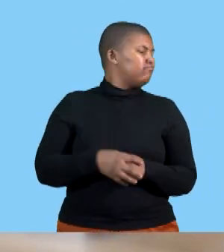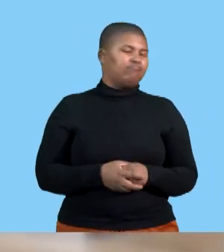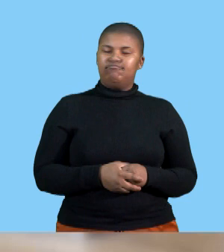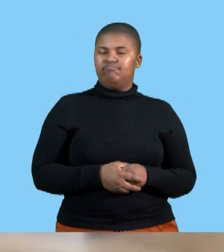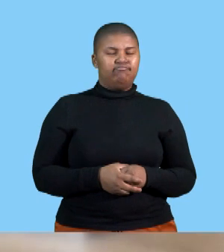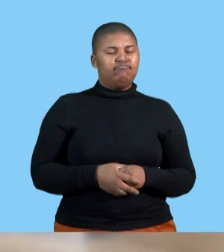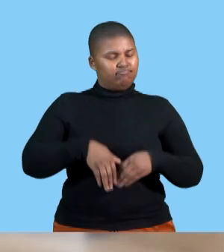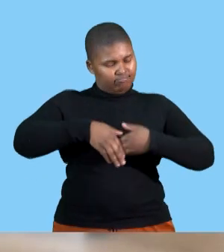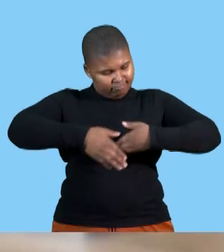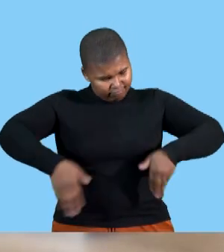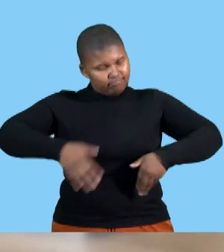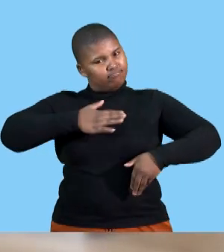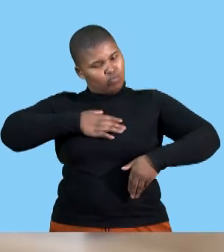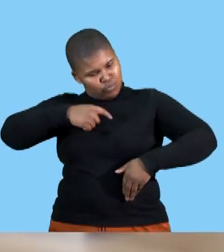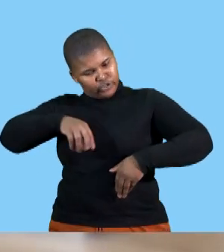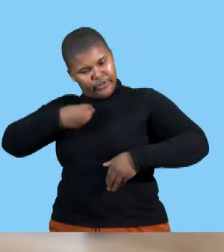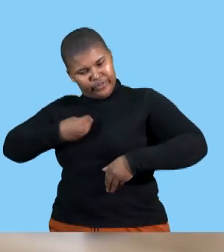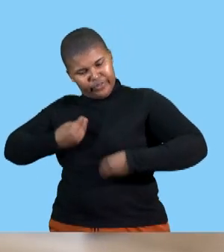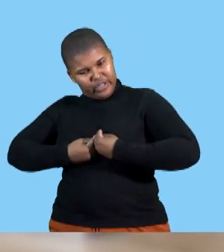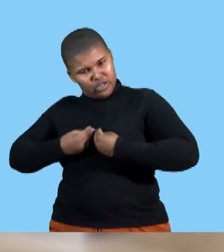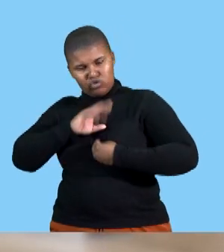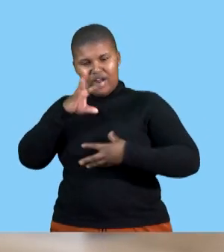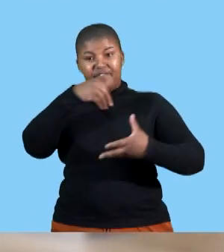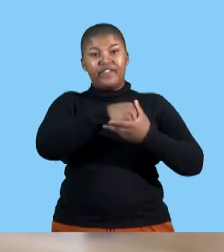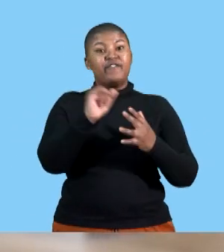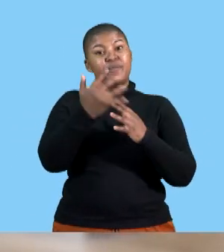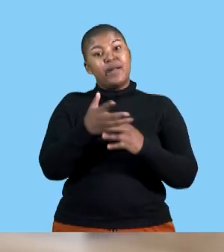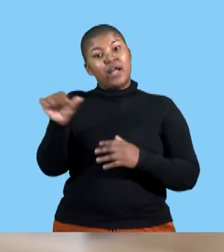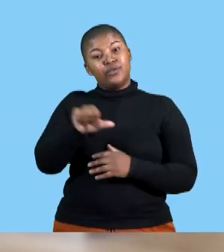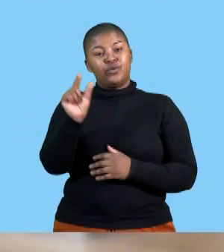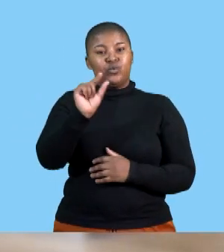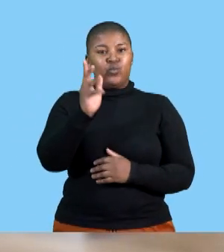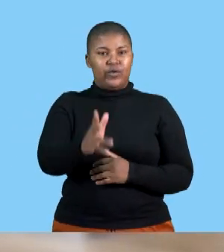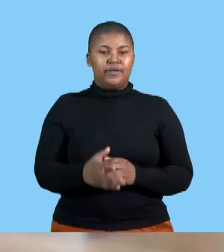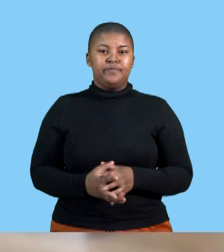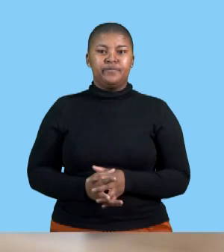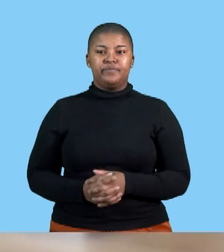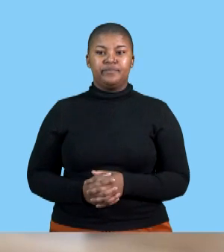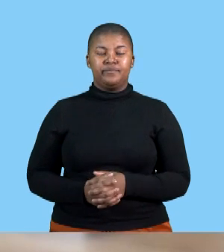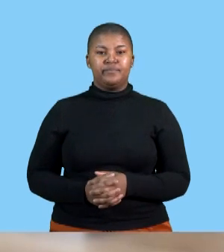state-owned company. Let us go for a quick ad break and we will be back.